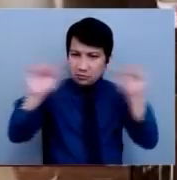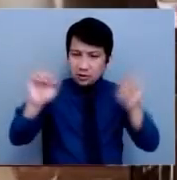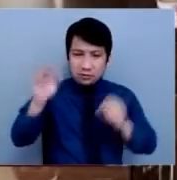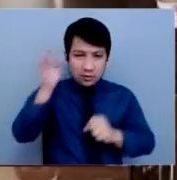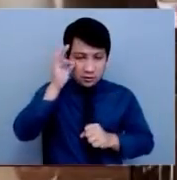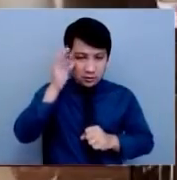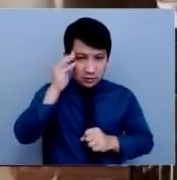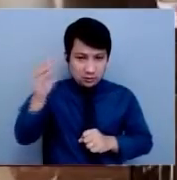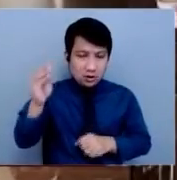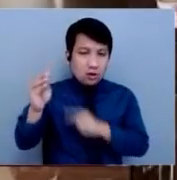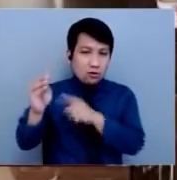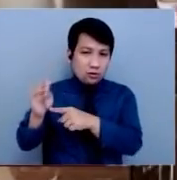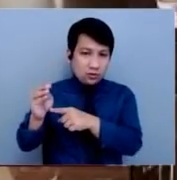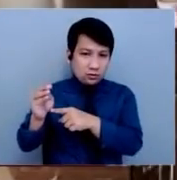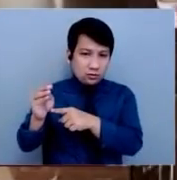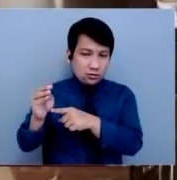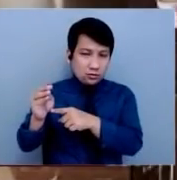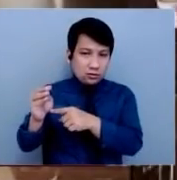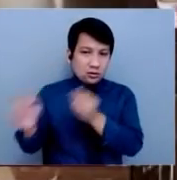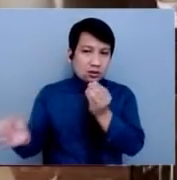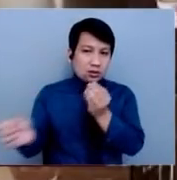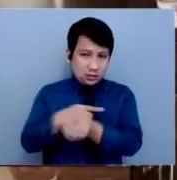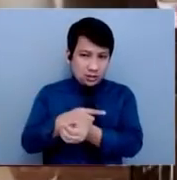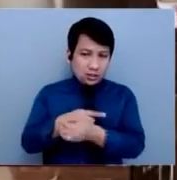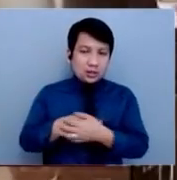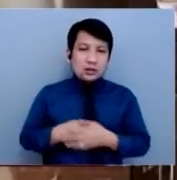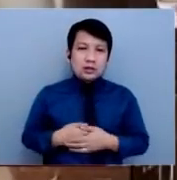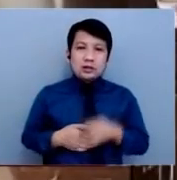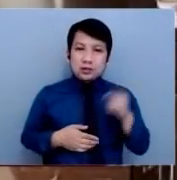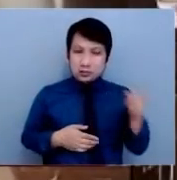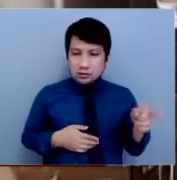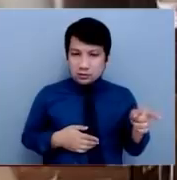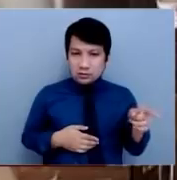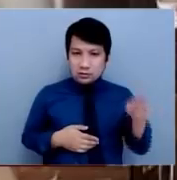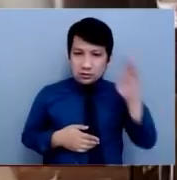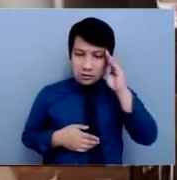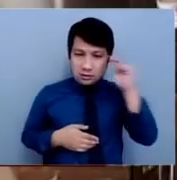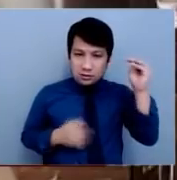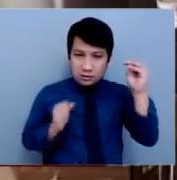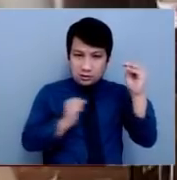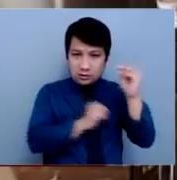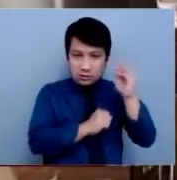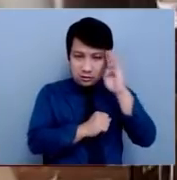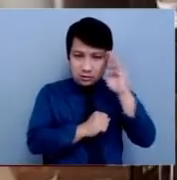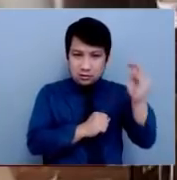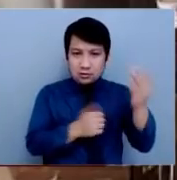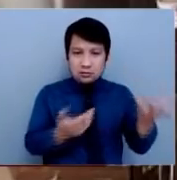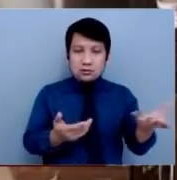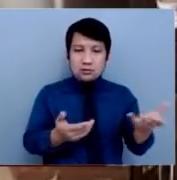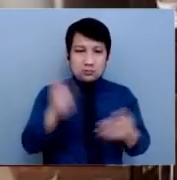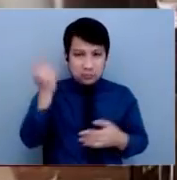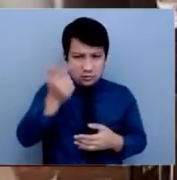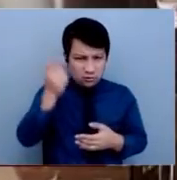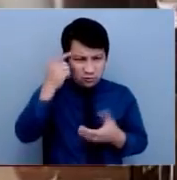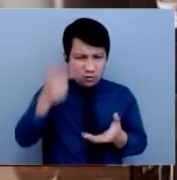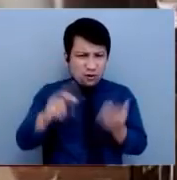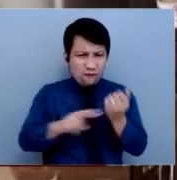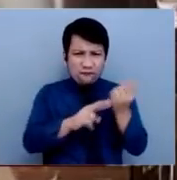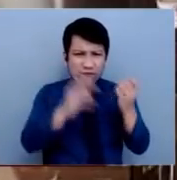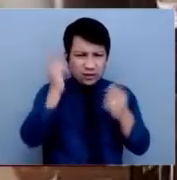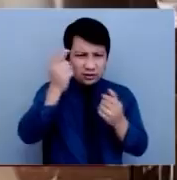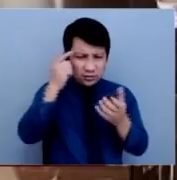Marcos who was ousted. No, si Senator Bongbong at that time was I think governor or vice governor